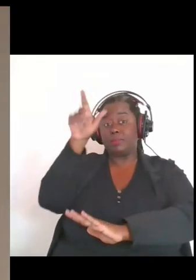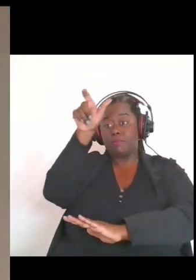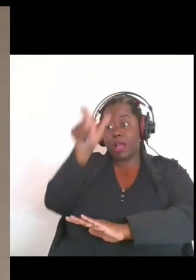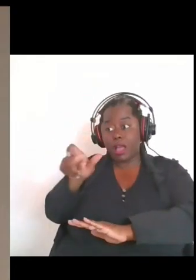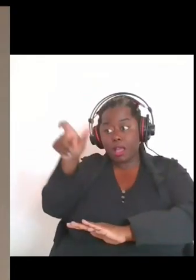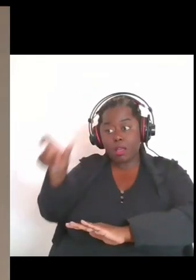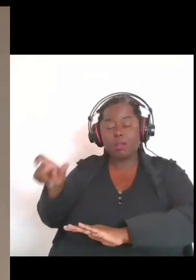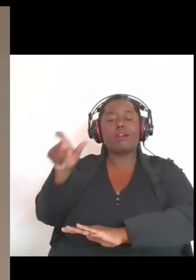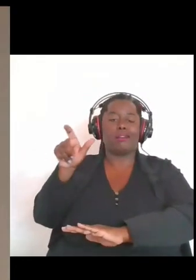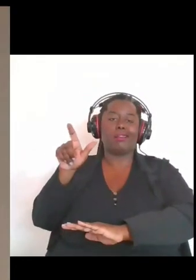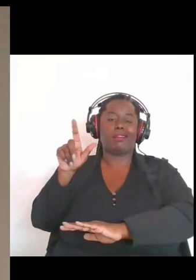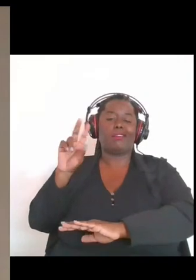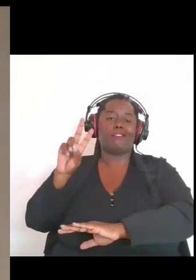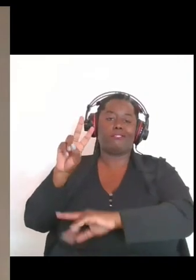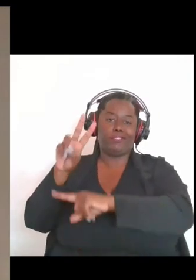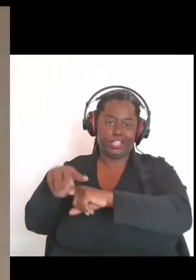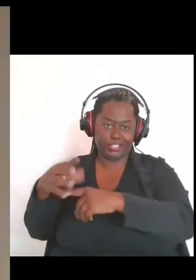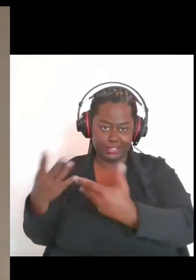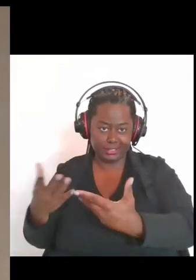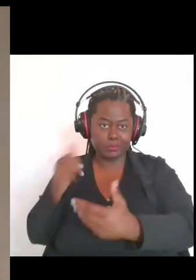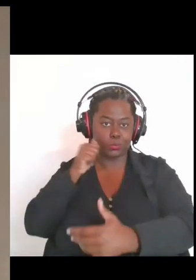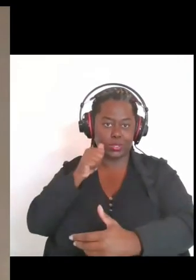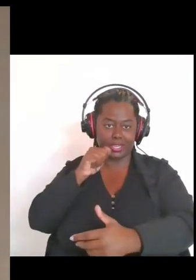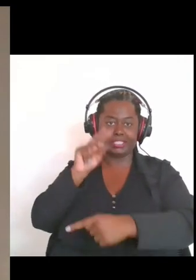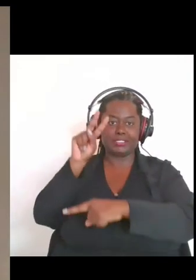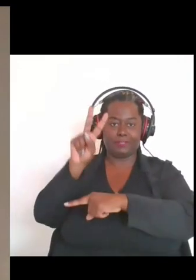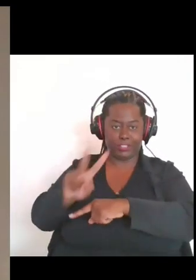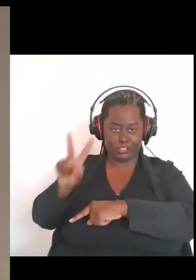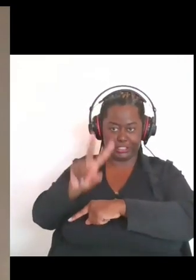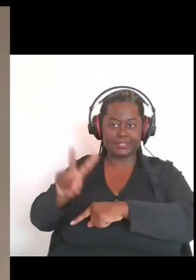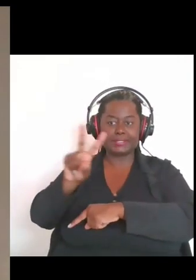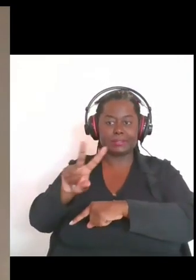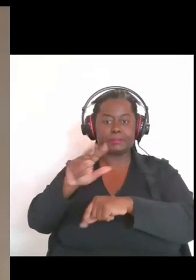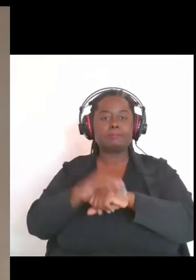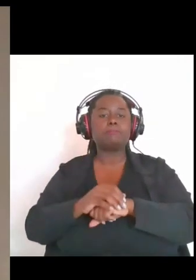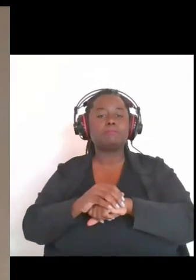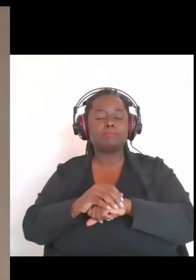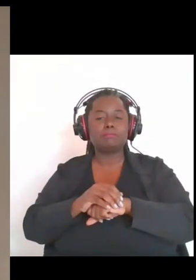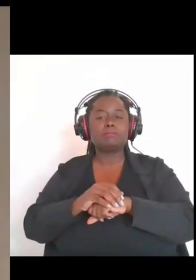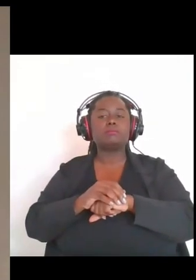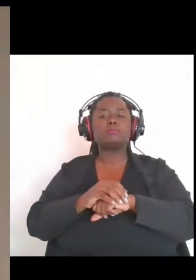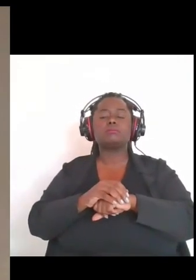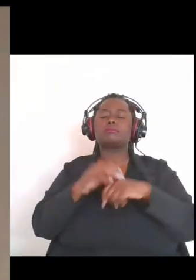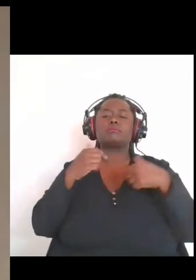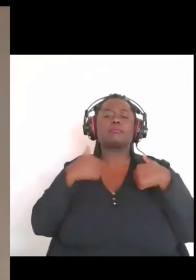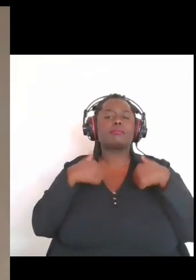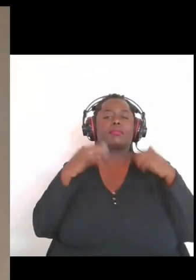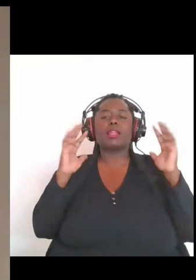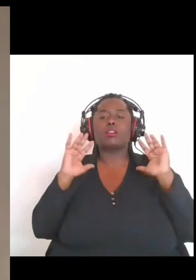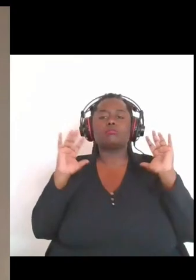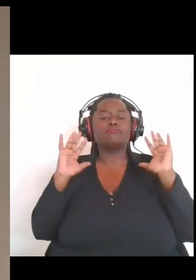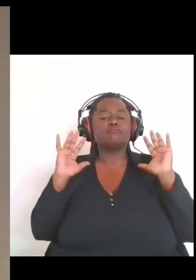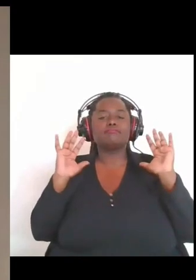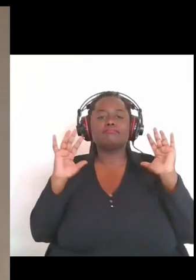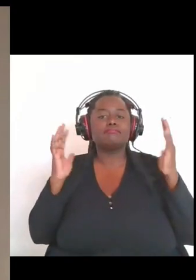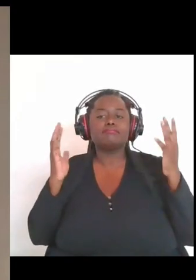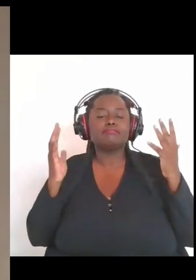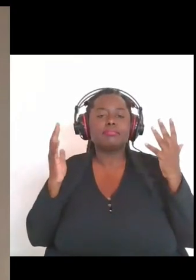my gender is artist you shouldn't label me otherwise so